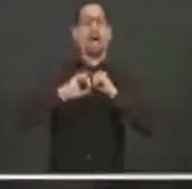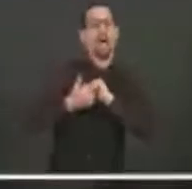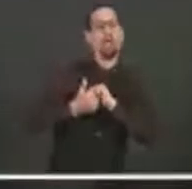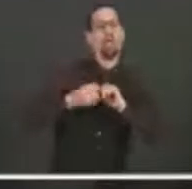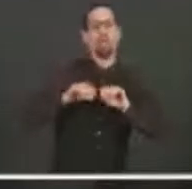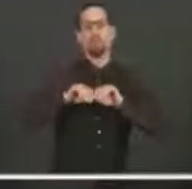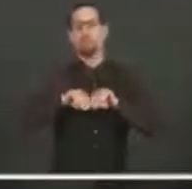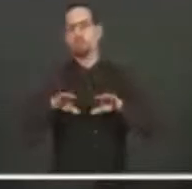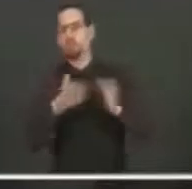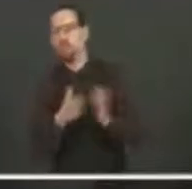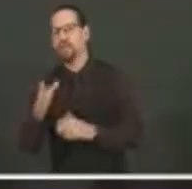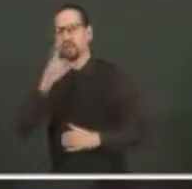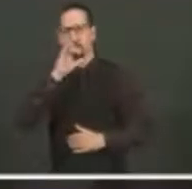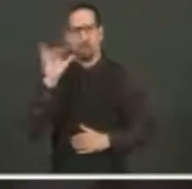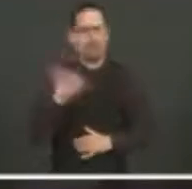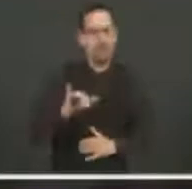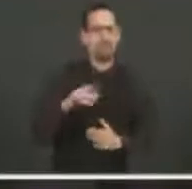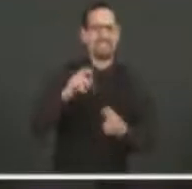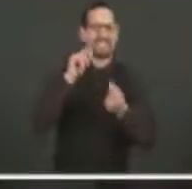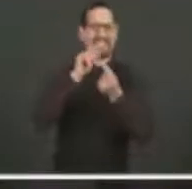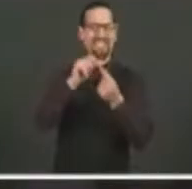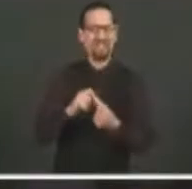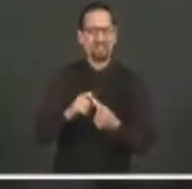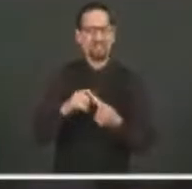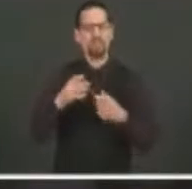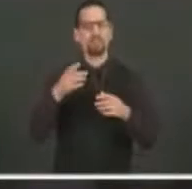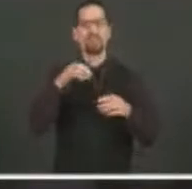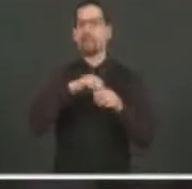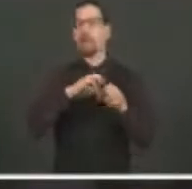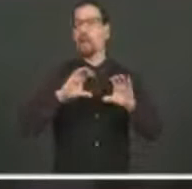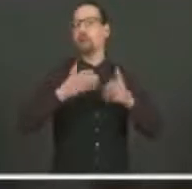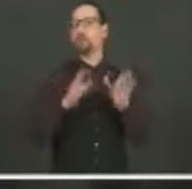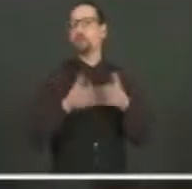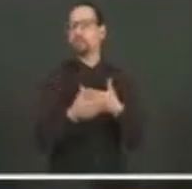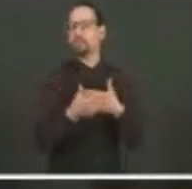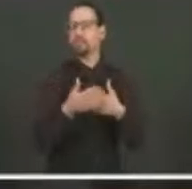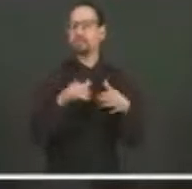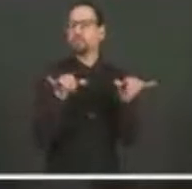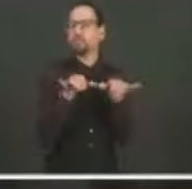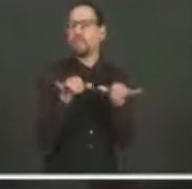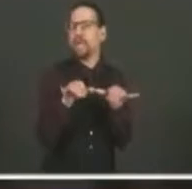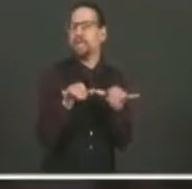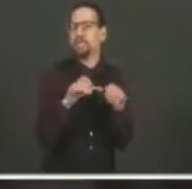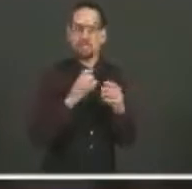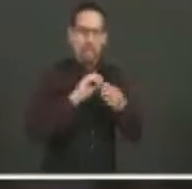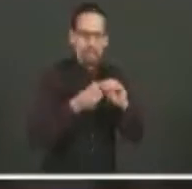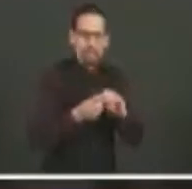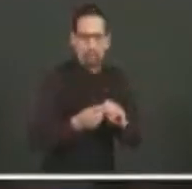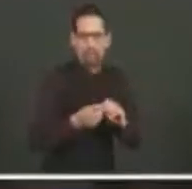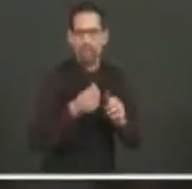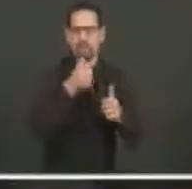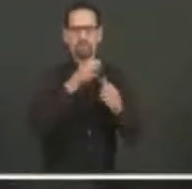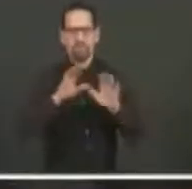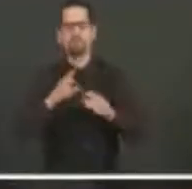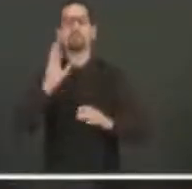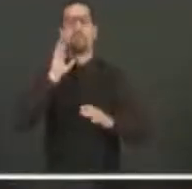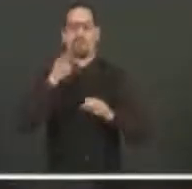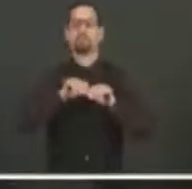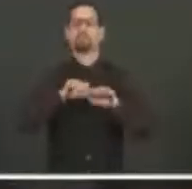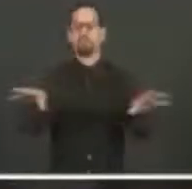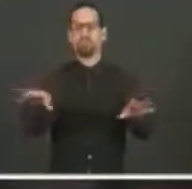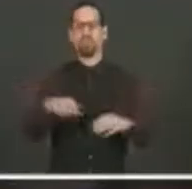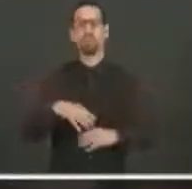It contains detailed sections on class and group size limits, and I'll talk a little bit more about that, classroom layouts,